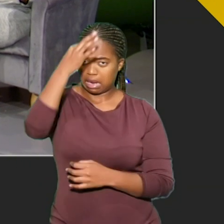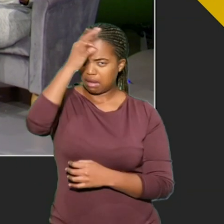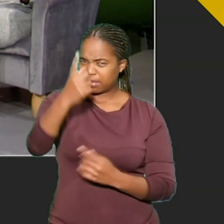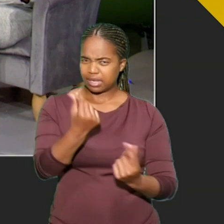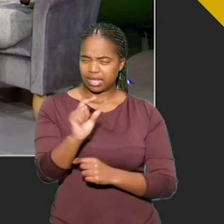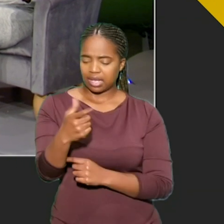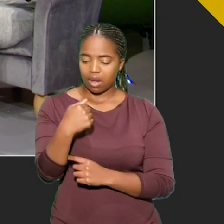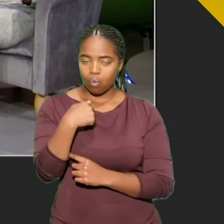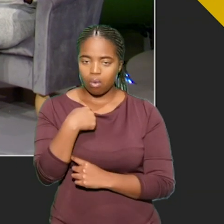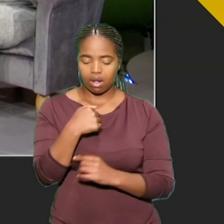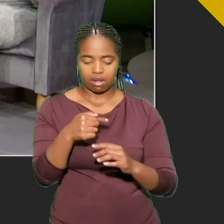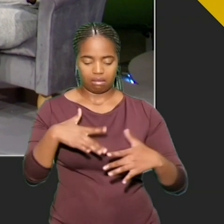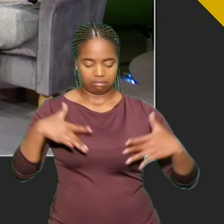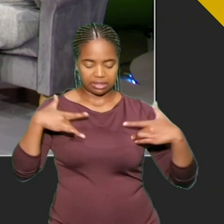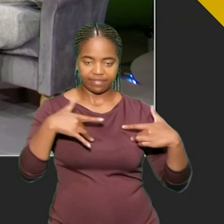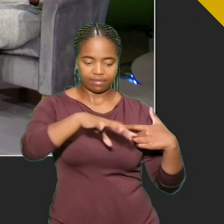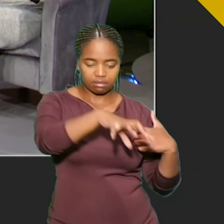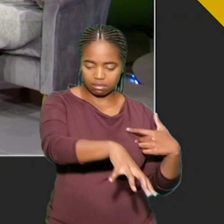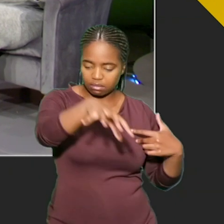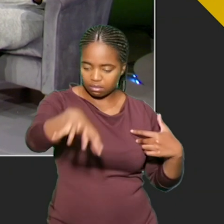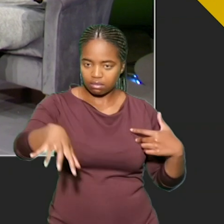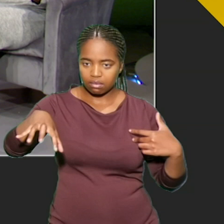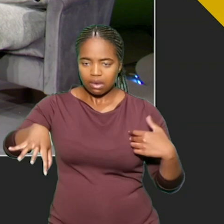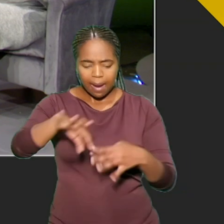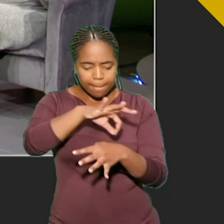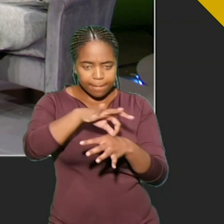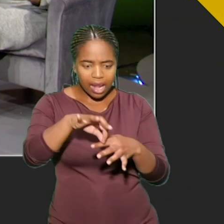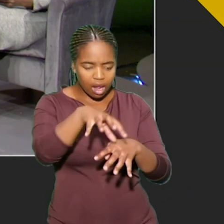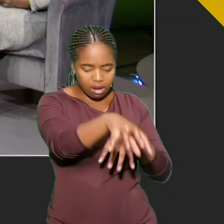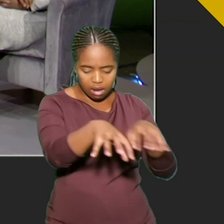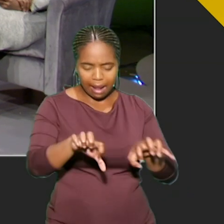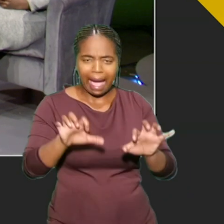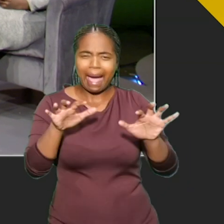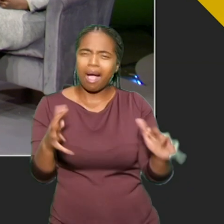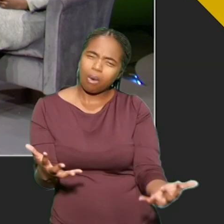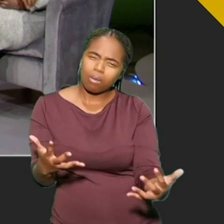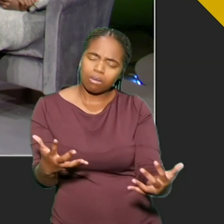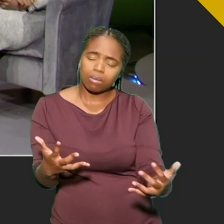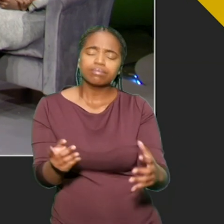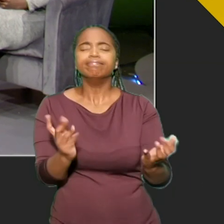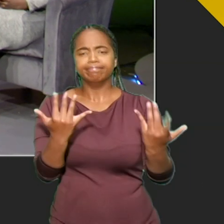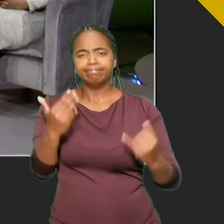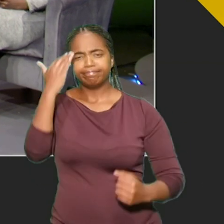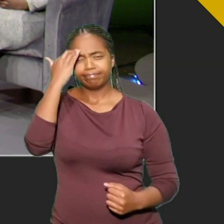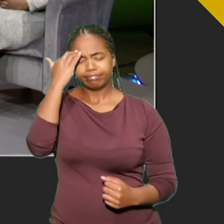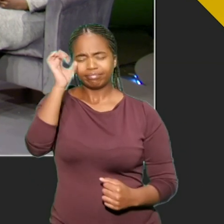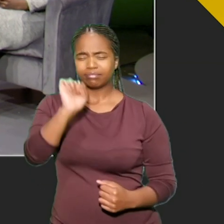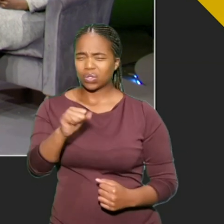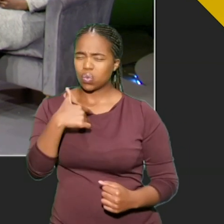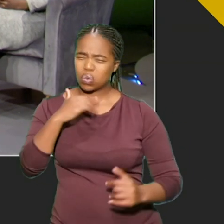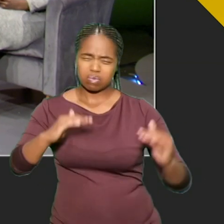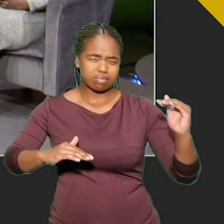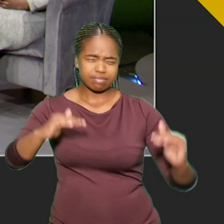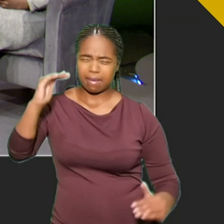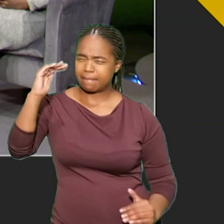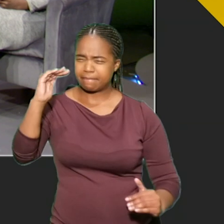so to make sure gore batho ba gago they get the best that they can get from that spatial planning. Now of course we know gore there's a huge